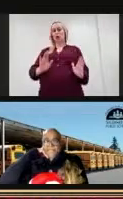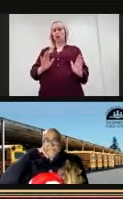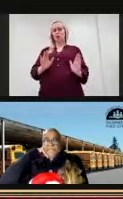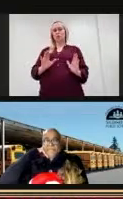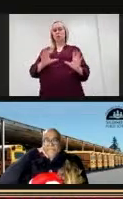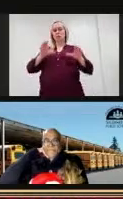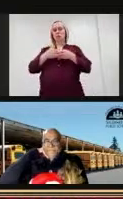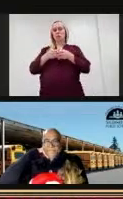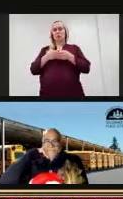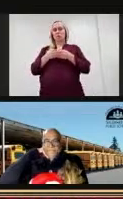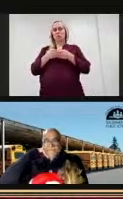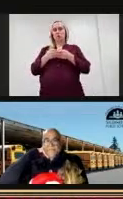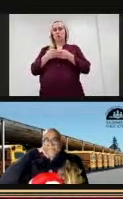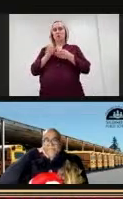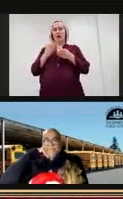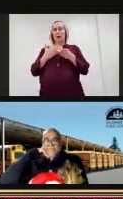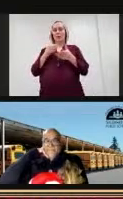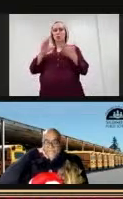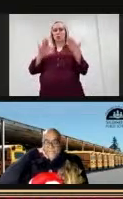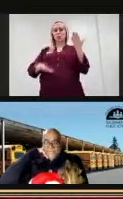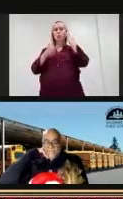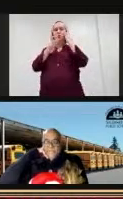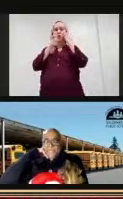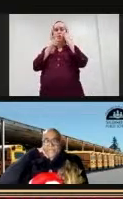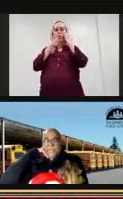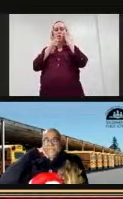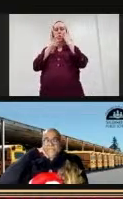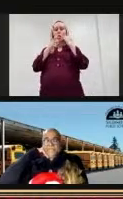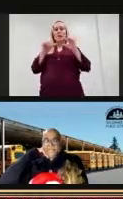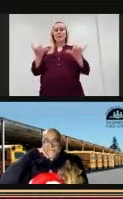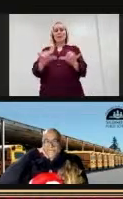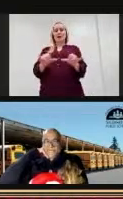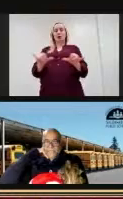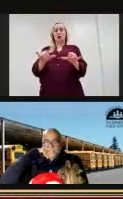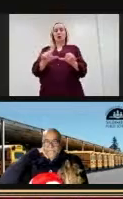as a subgroup of our students with that we measure highly on.